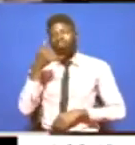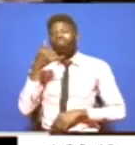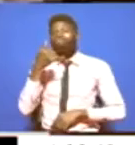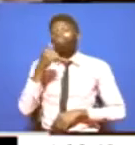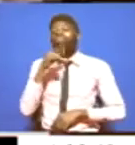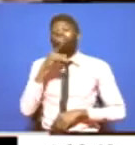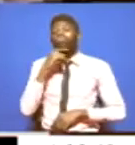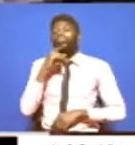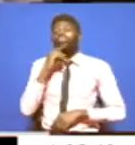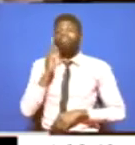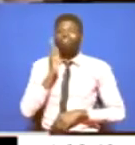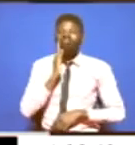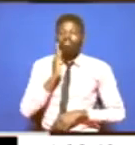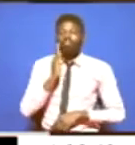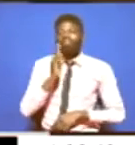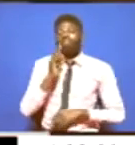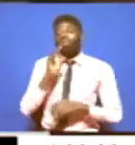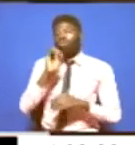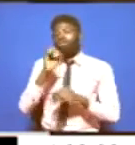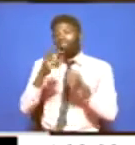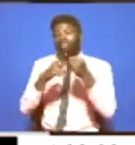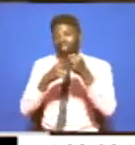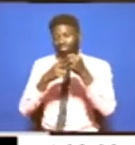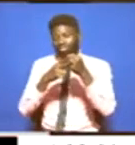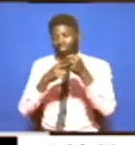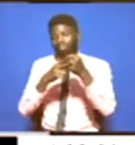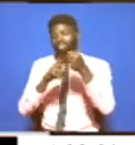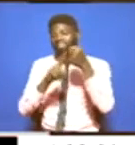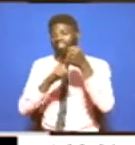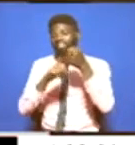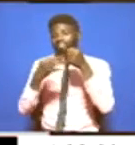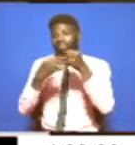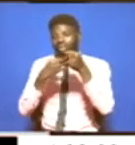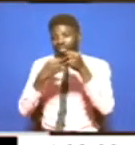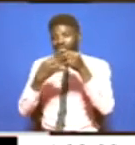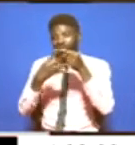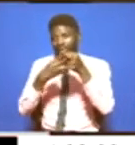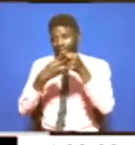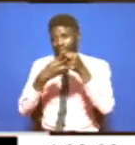07689076 15.